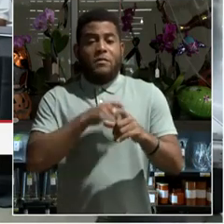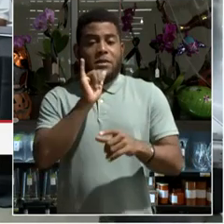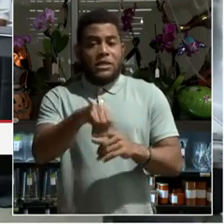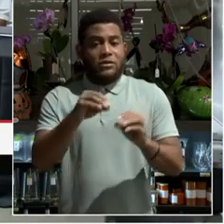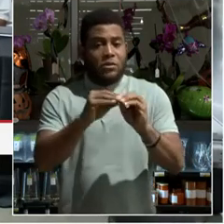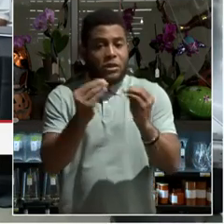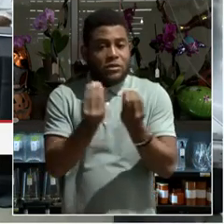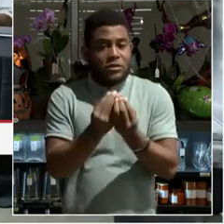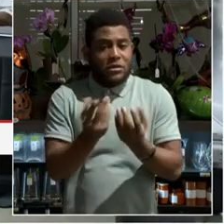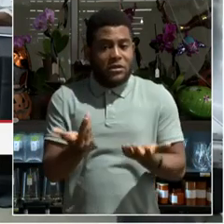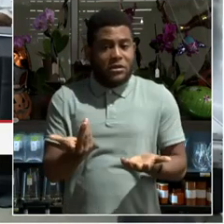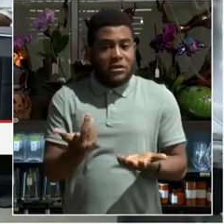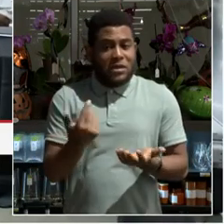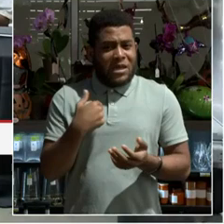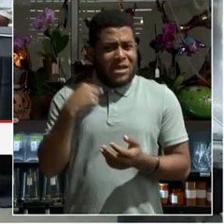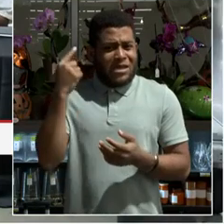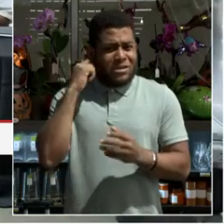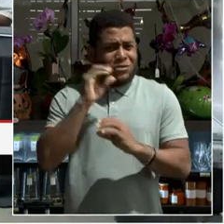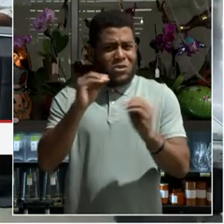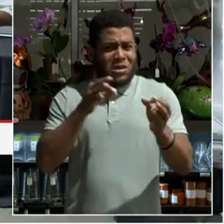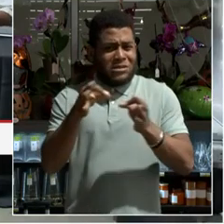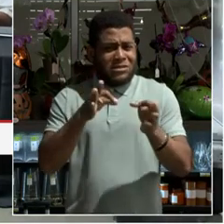has been given yet.